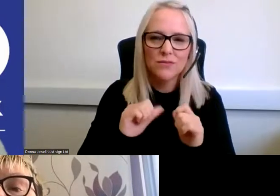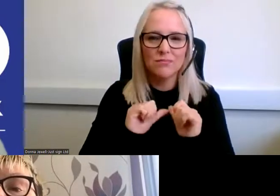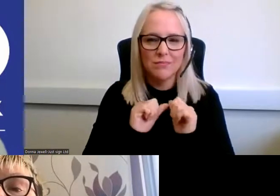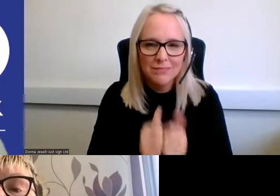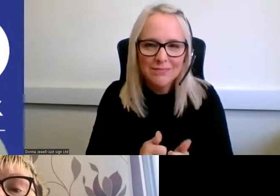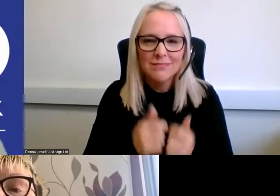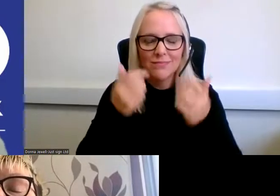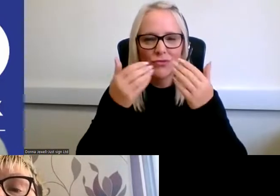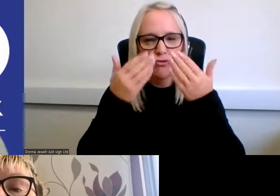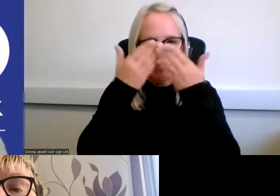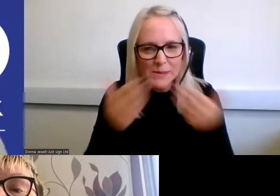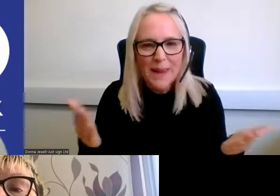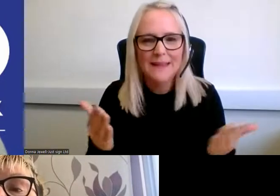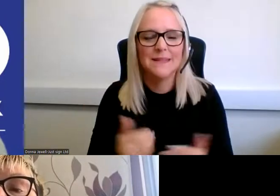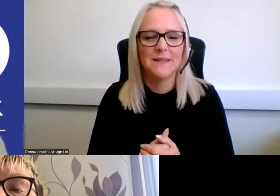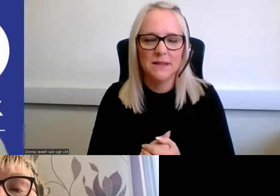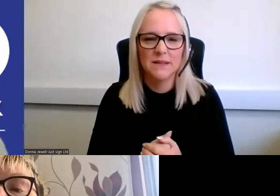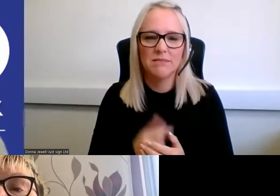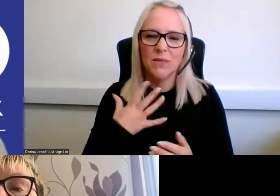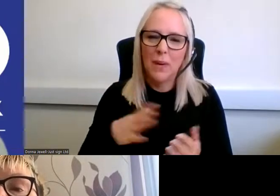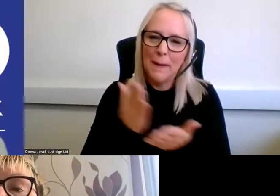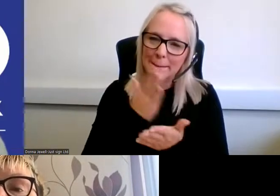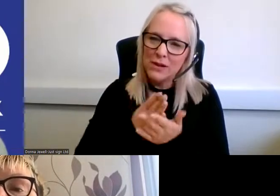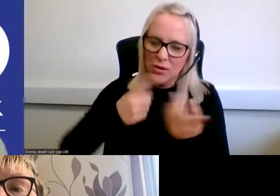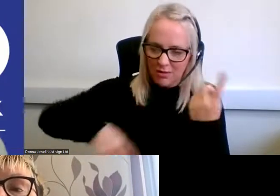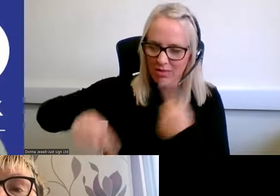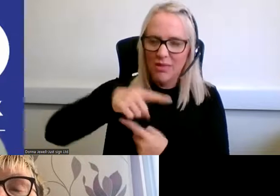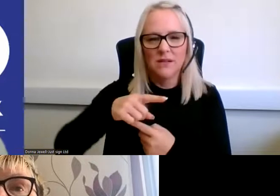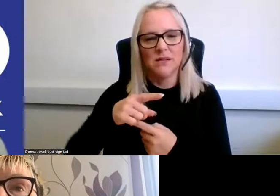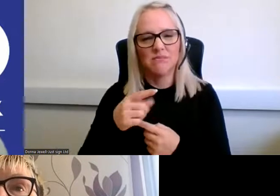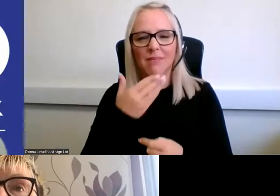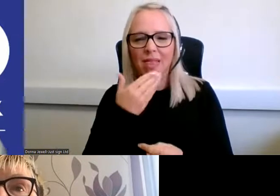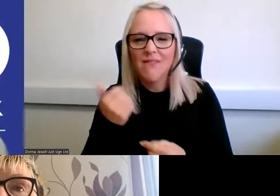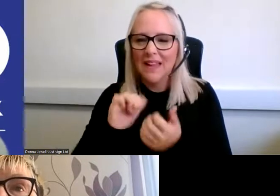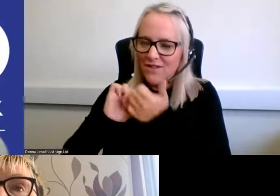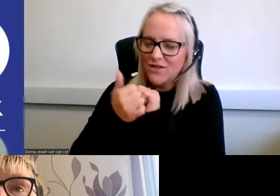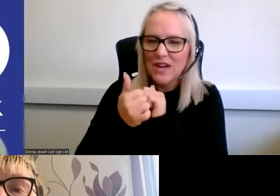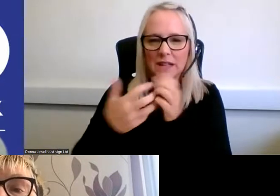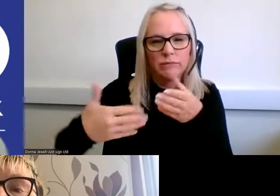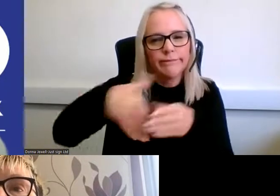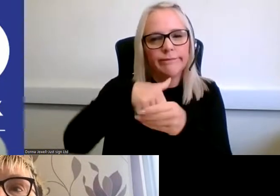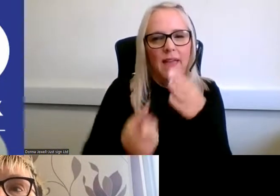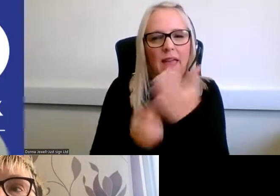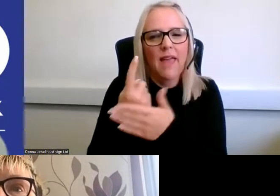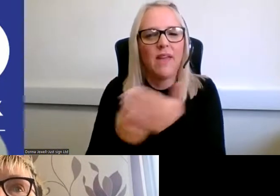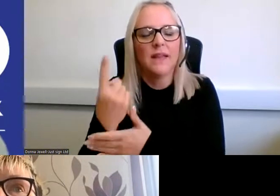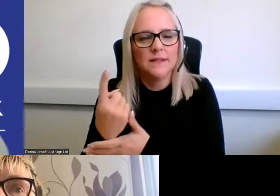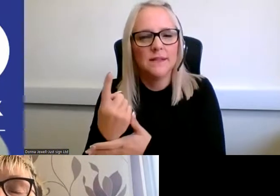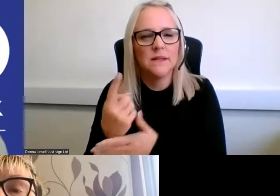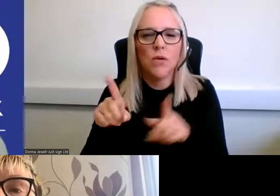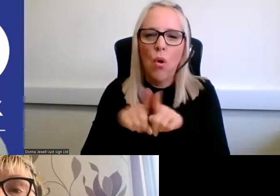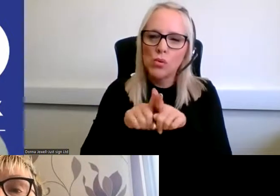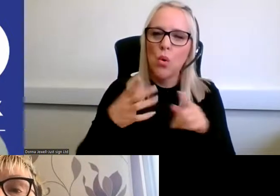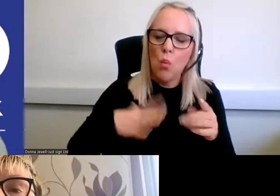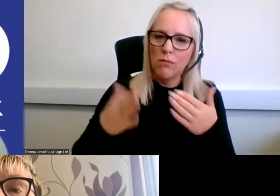the discussion. Really want to make sure that this is a lovely, friendly, inclusive nature of the event, and we want to continue these on and online and